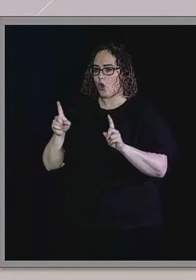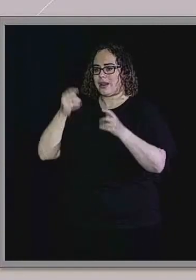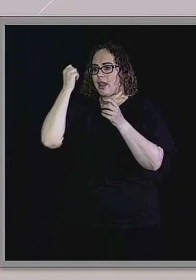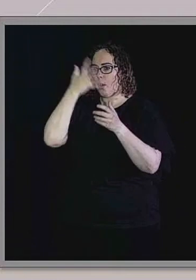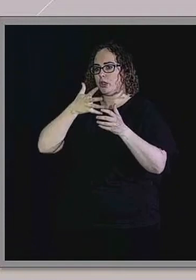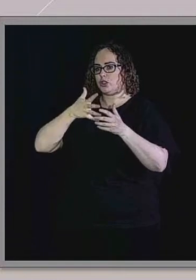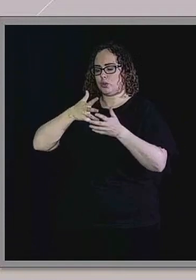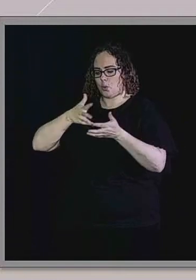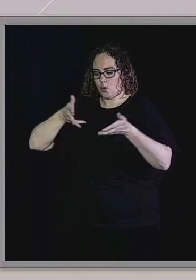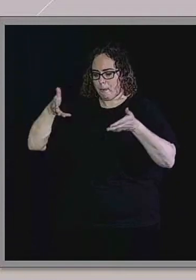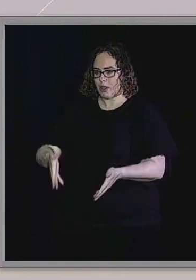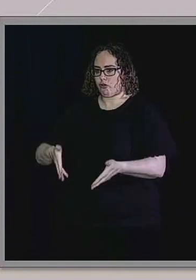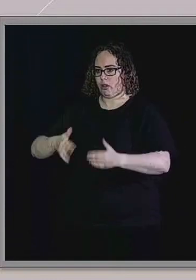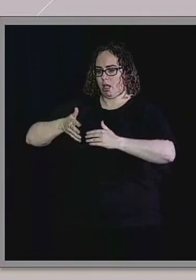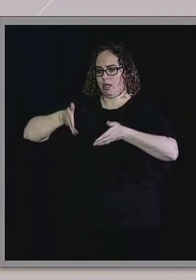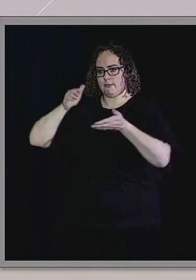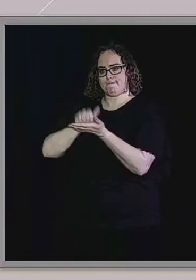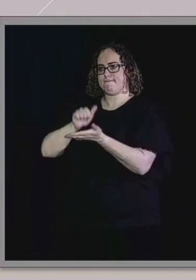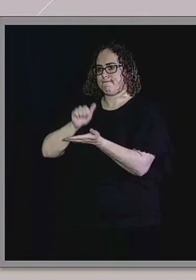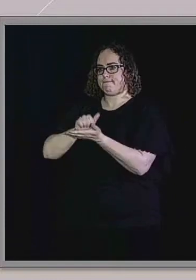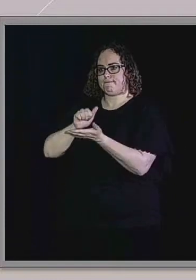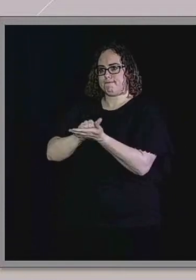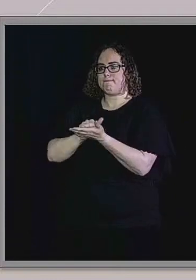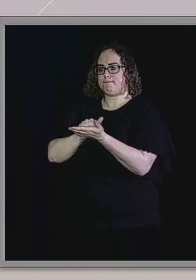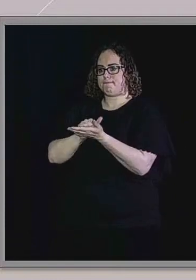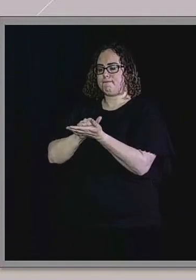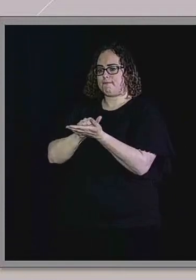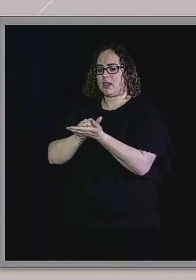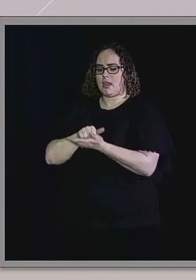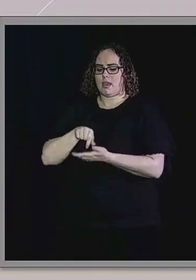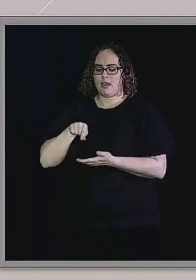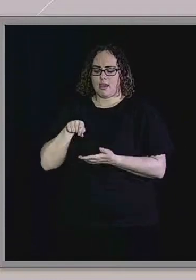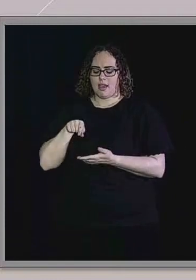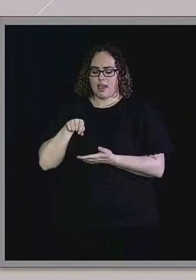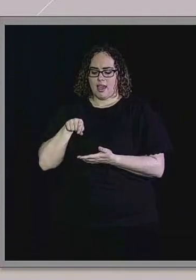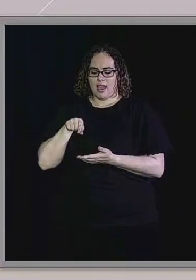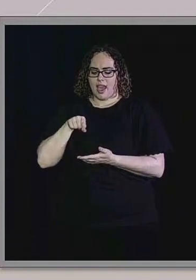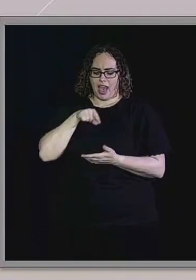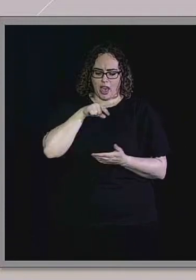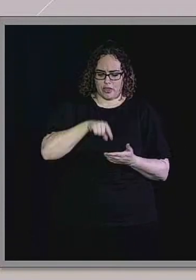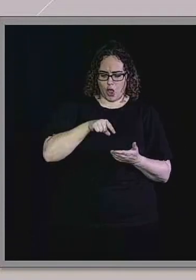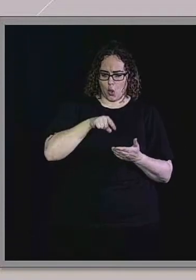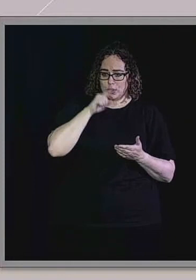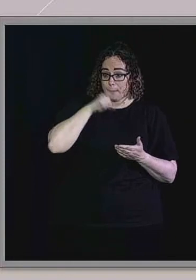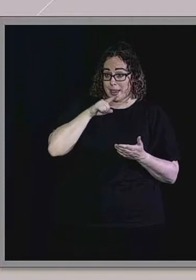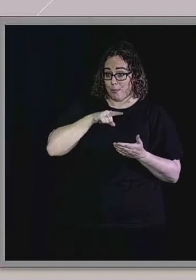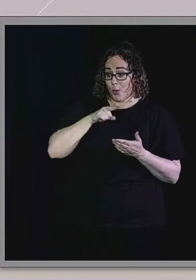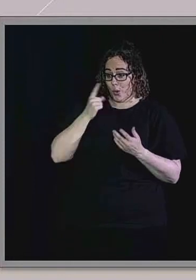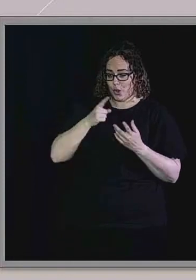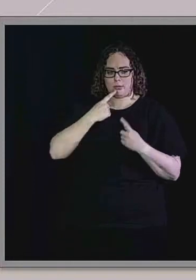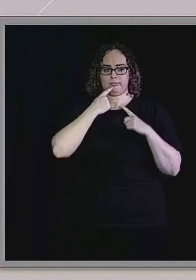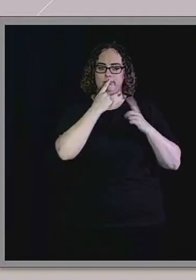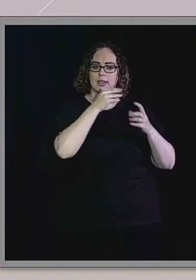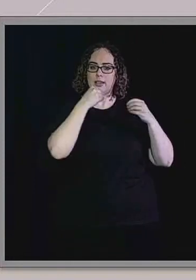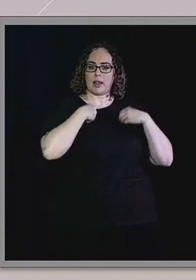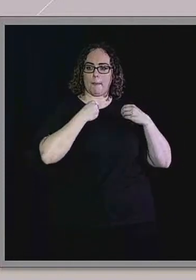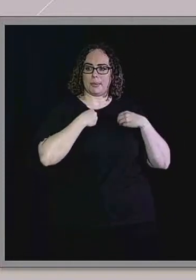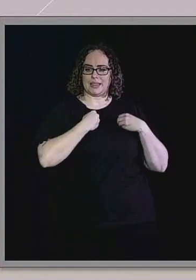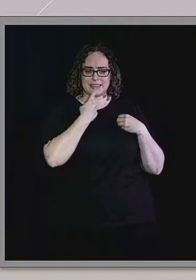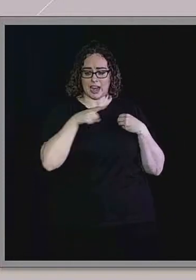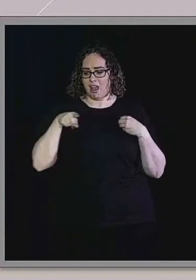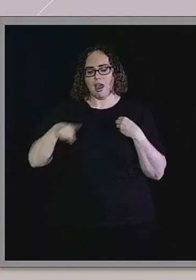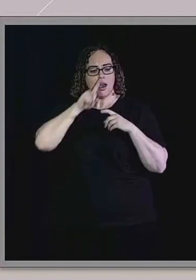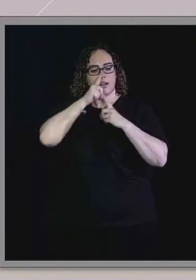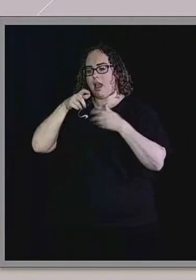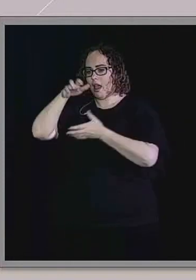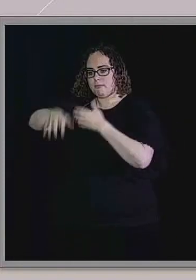government became concerned about what they were hearing and reading. And so they did an investigation, and this is just 4 square kilometres, and you